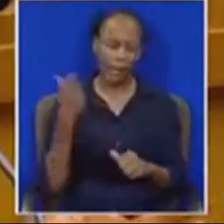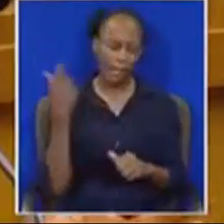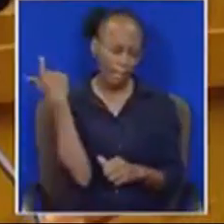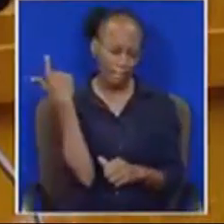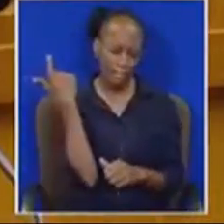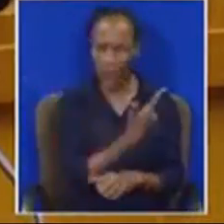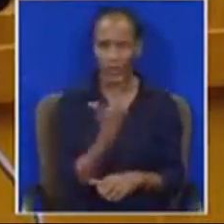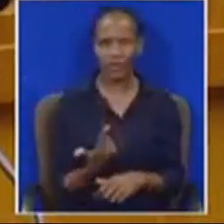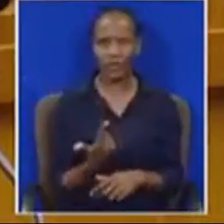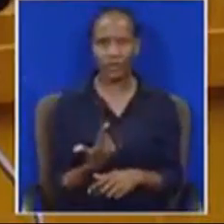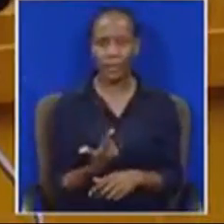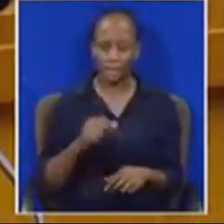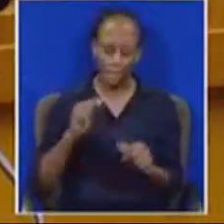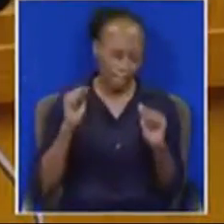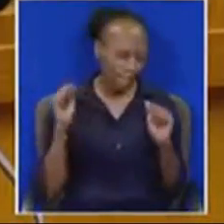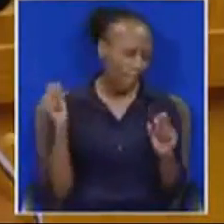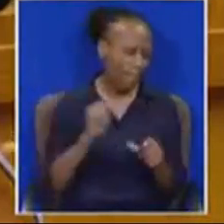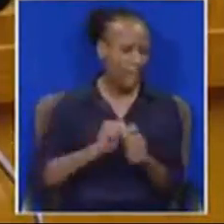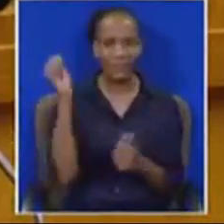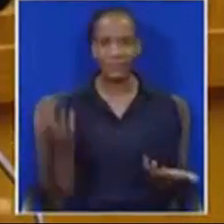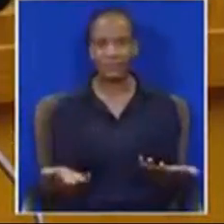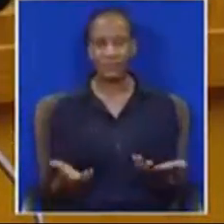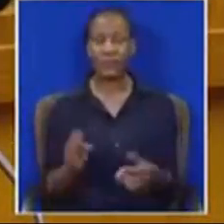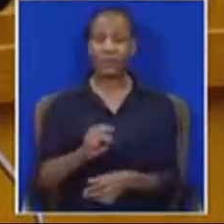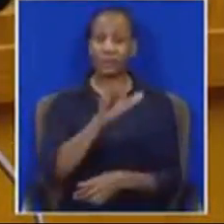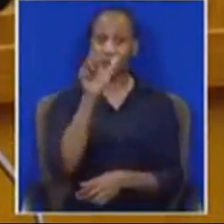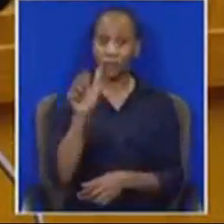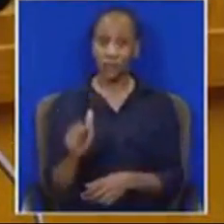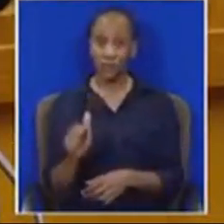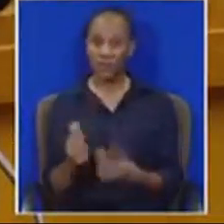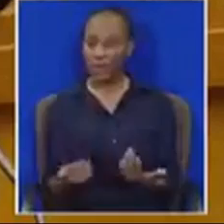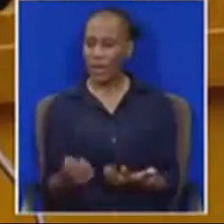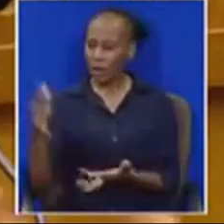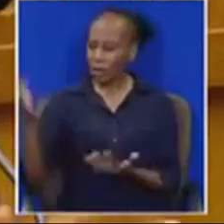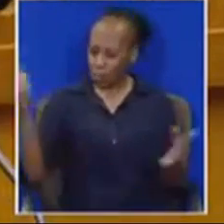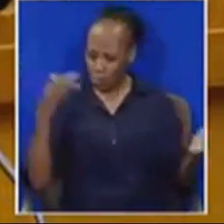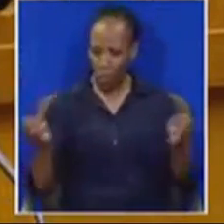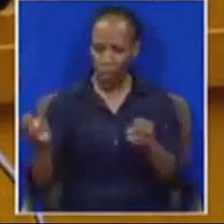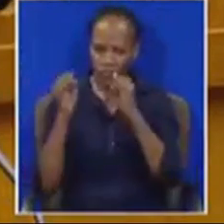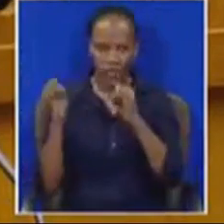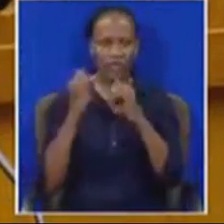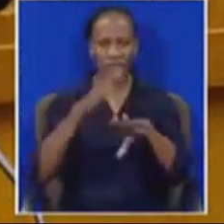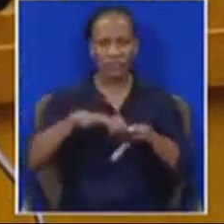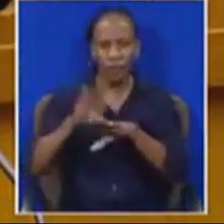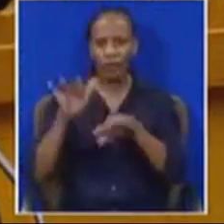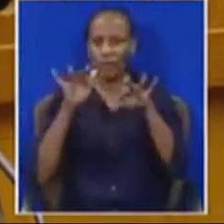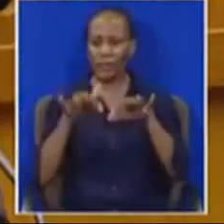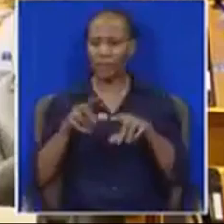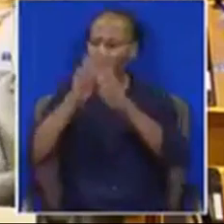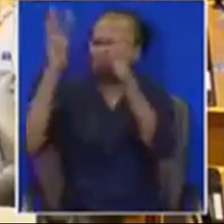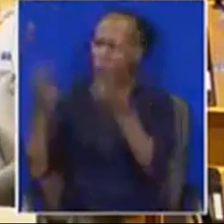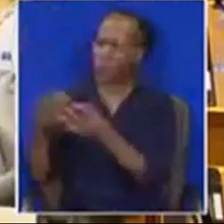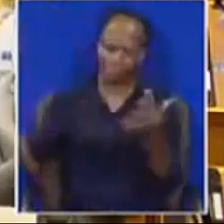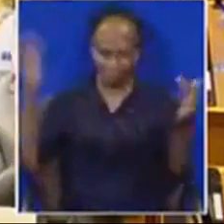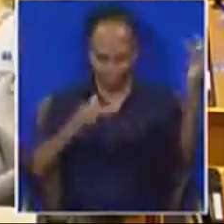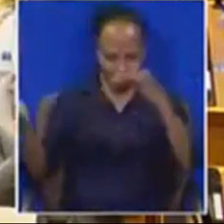world, and we are the most hospitable people in the whole world. And there's no